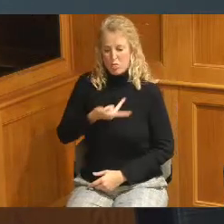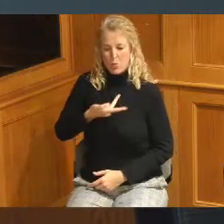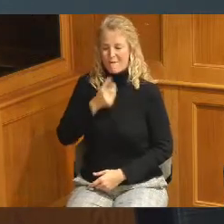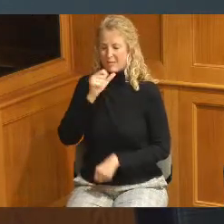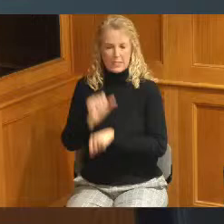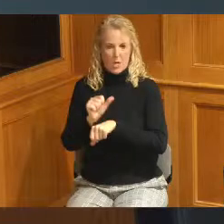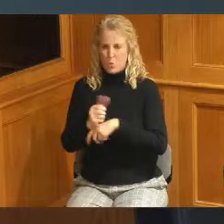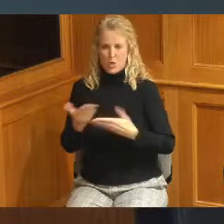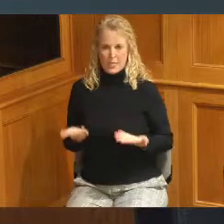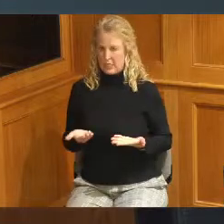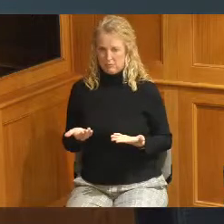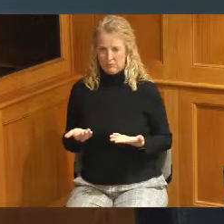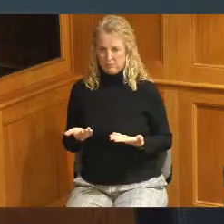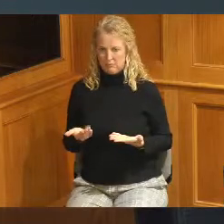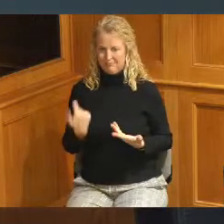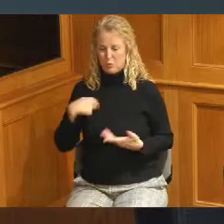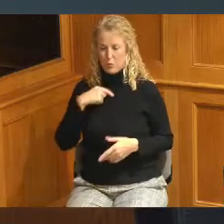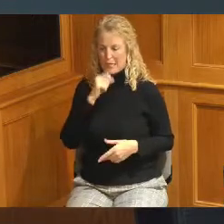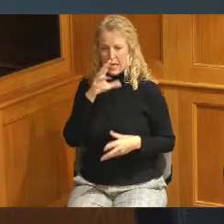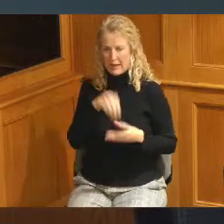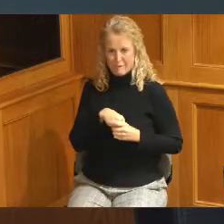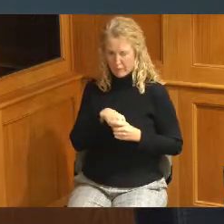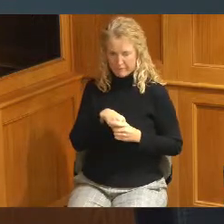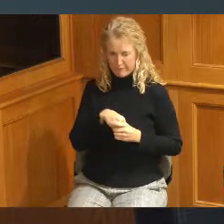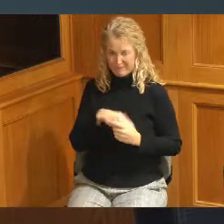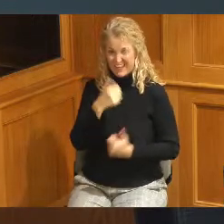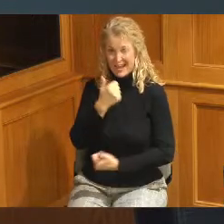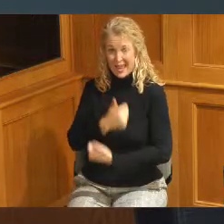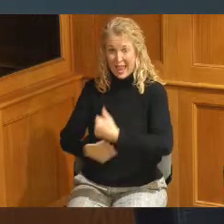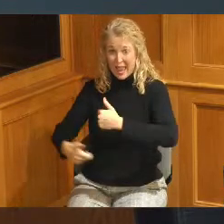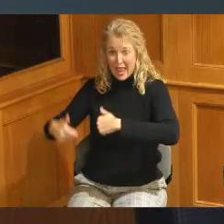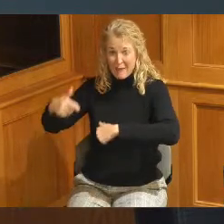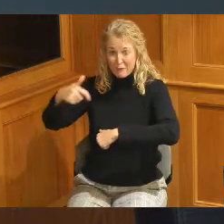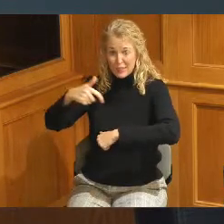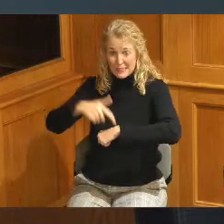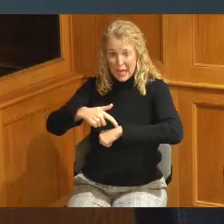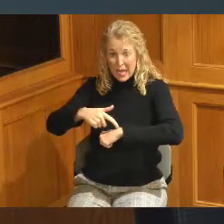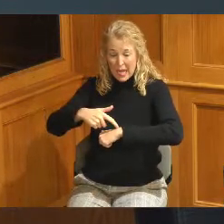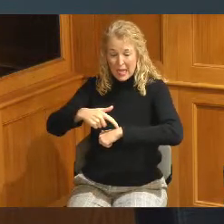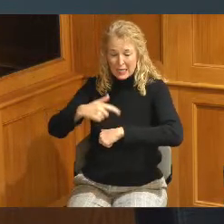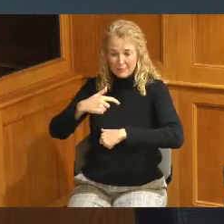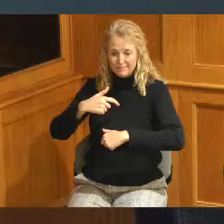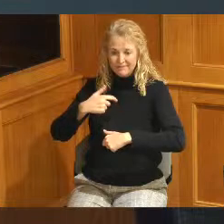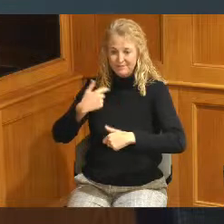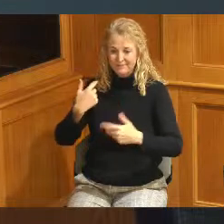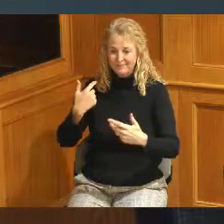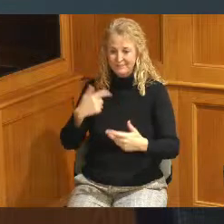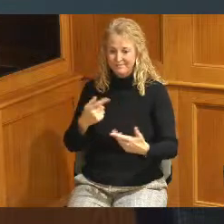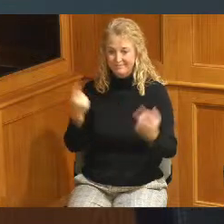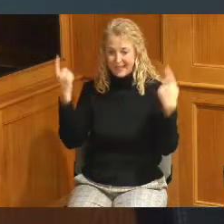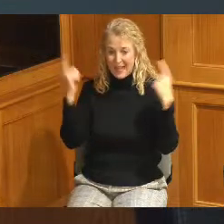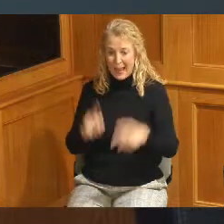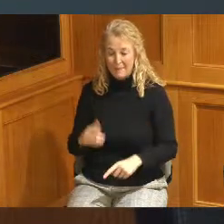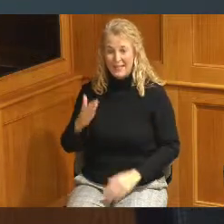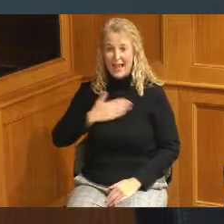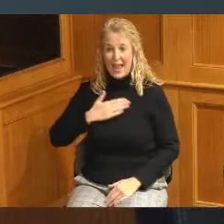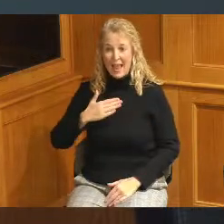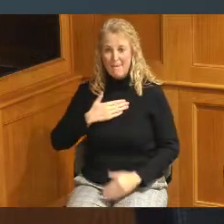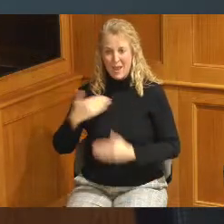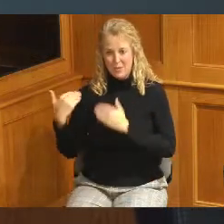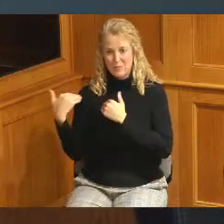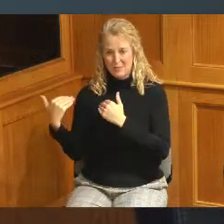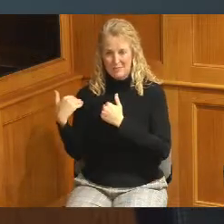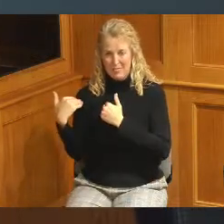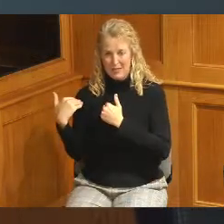but none of us was here for this either. And every time I look up, we have to fix this, pay for this,